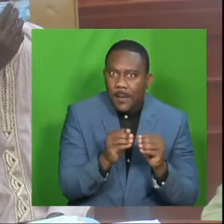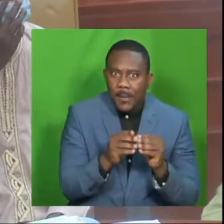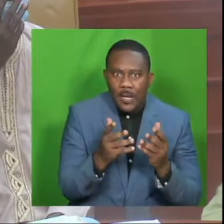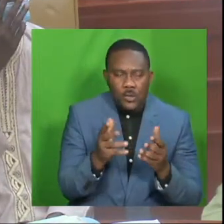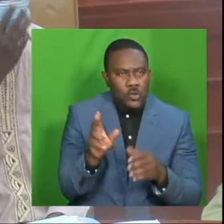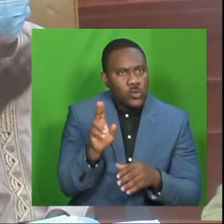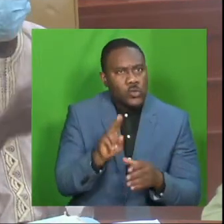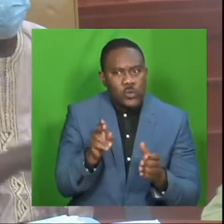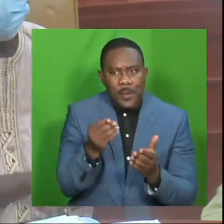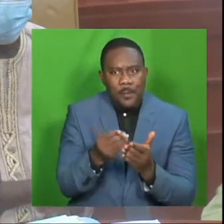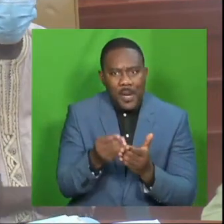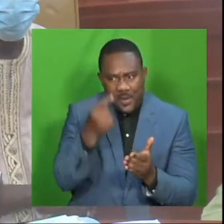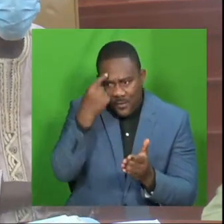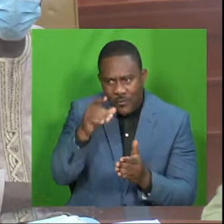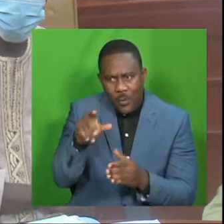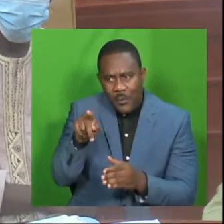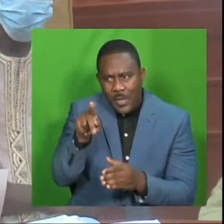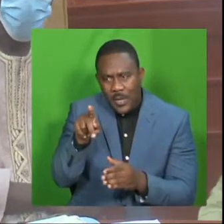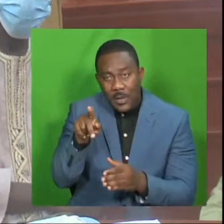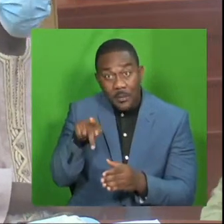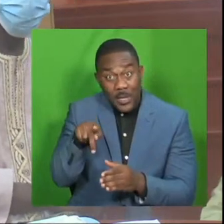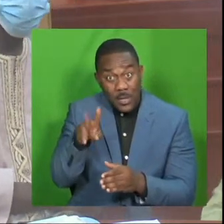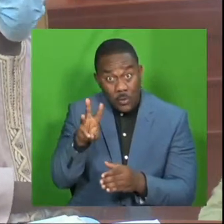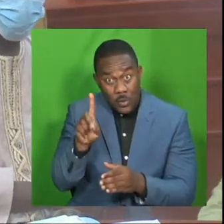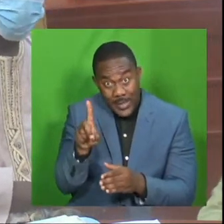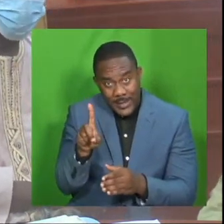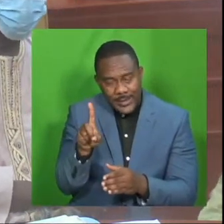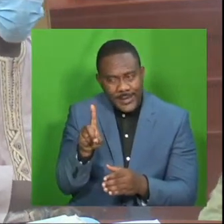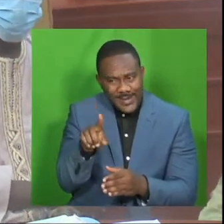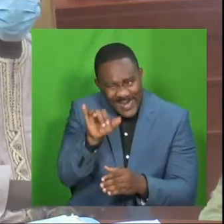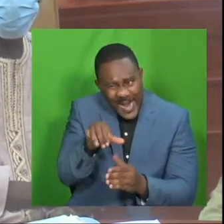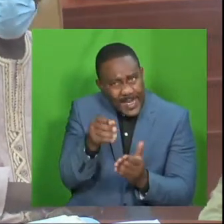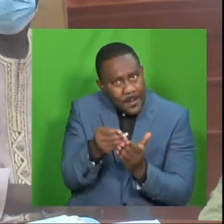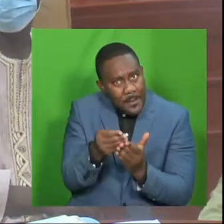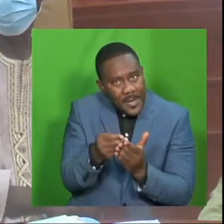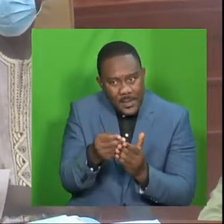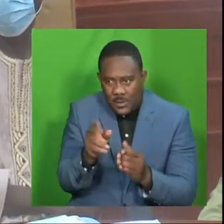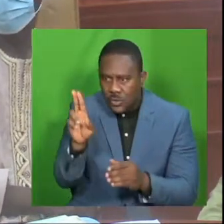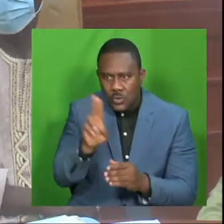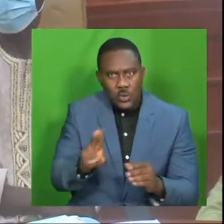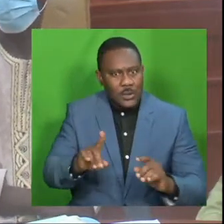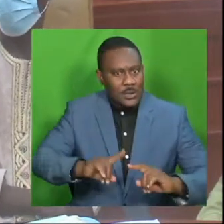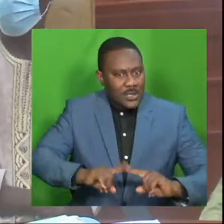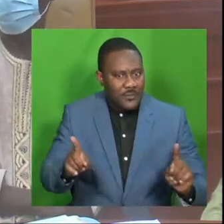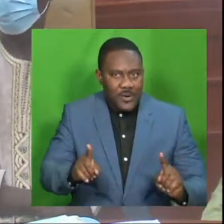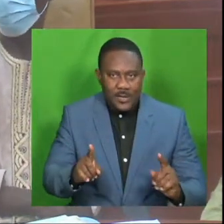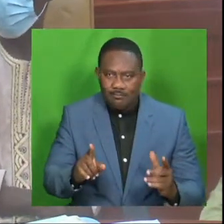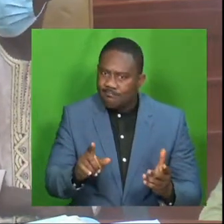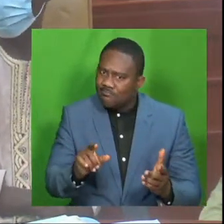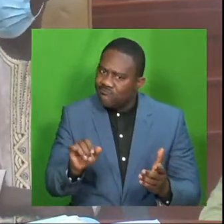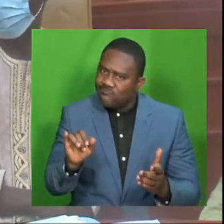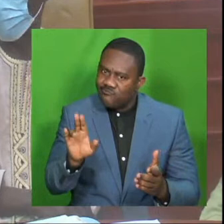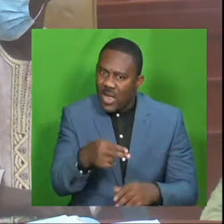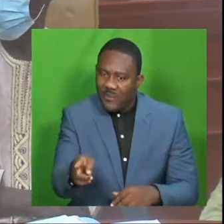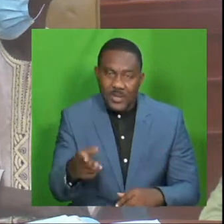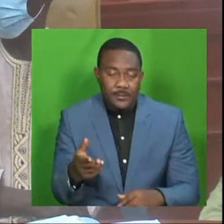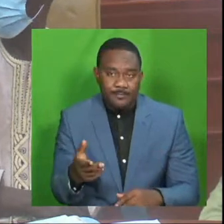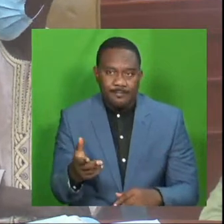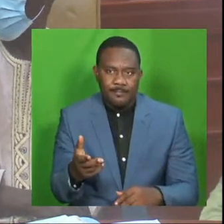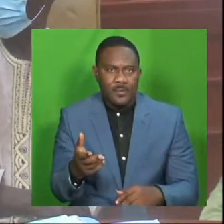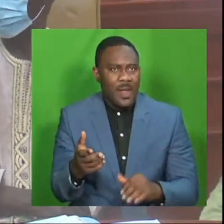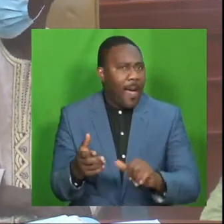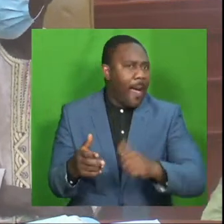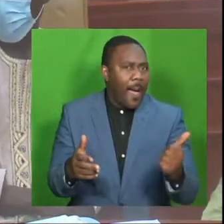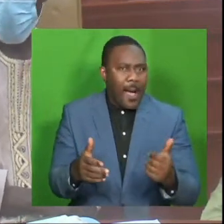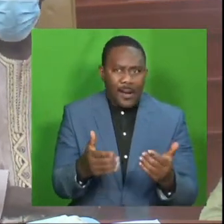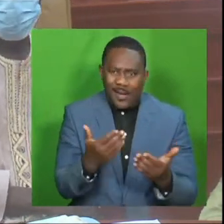the fund allocated for people with disability. You see them using part of this fund for other